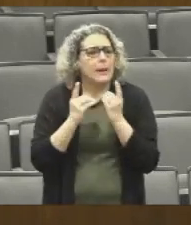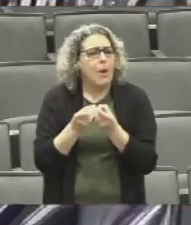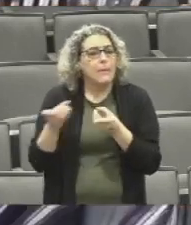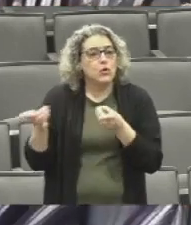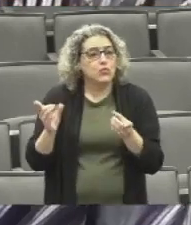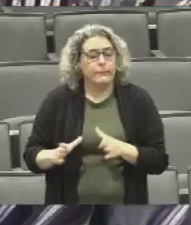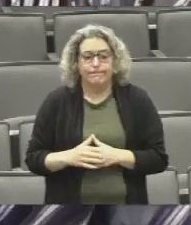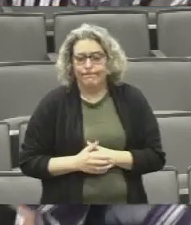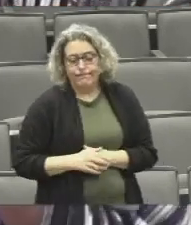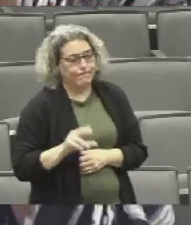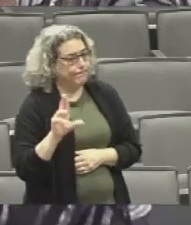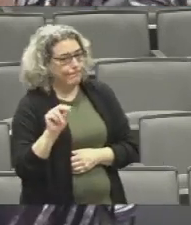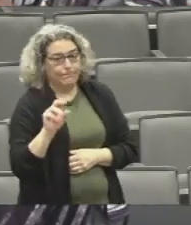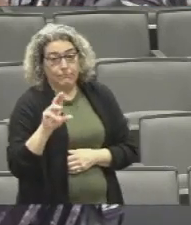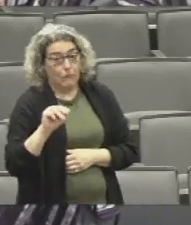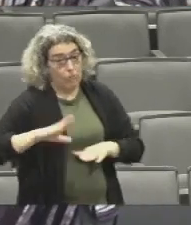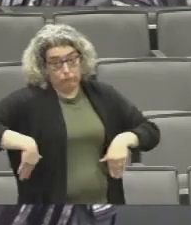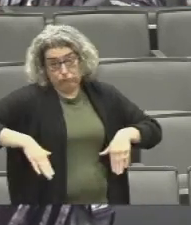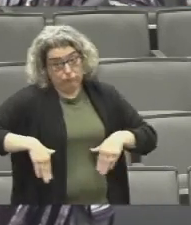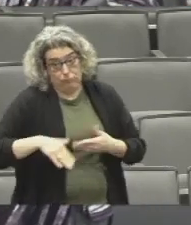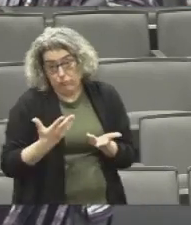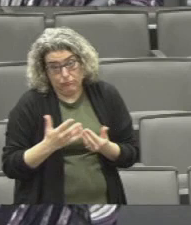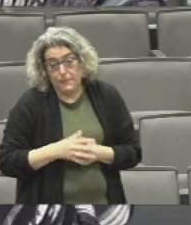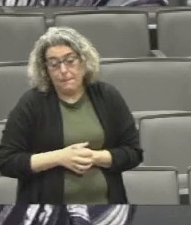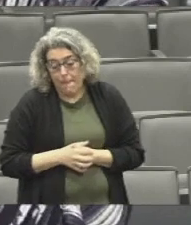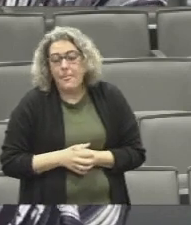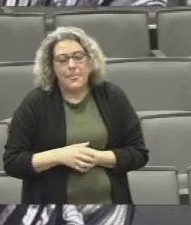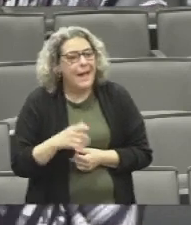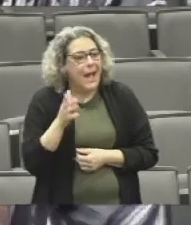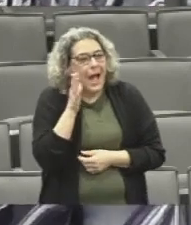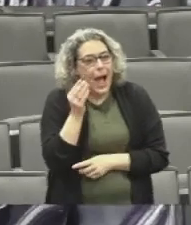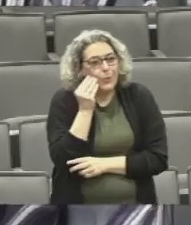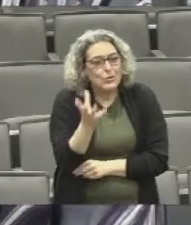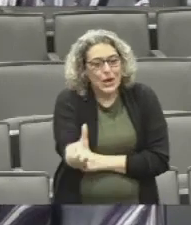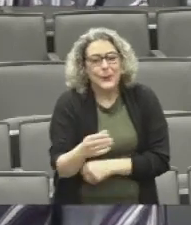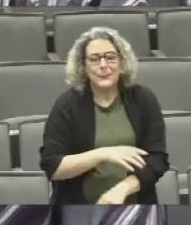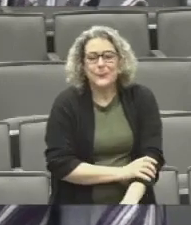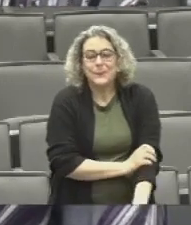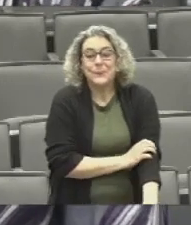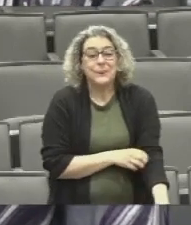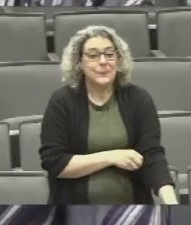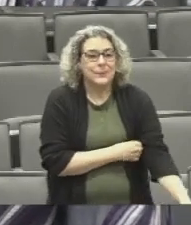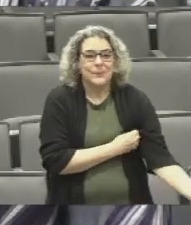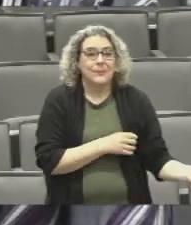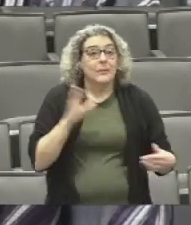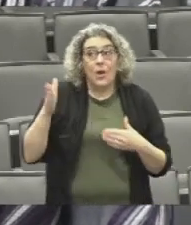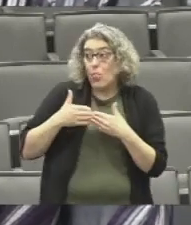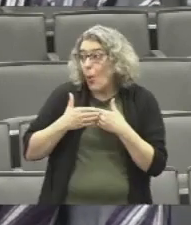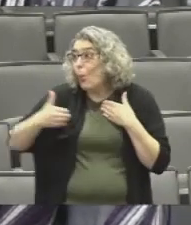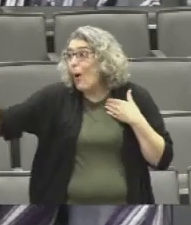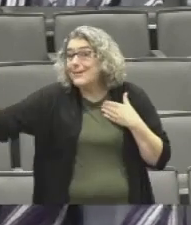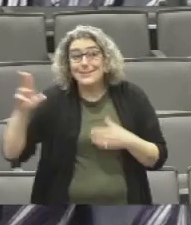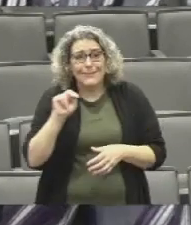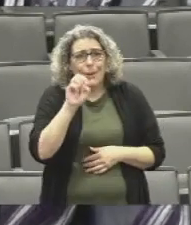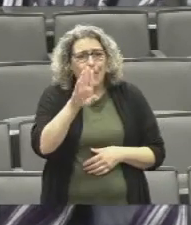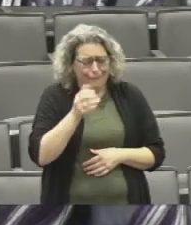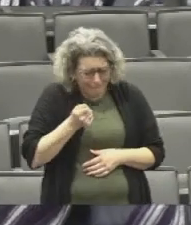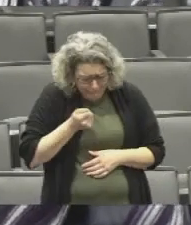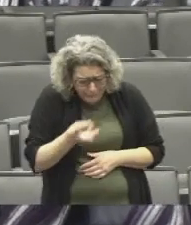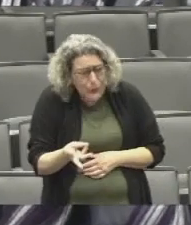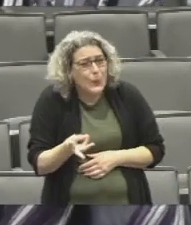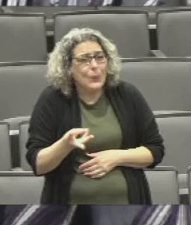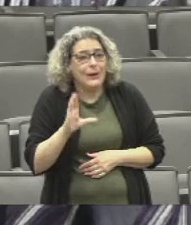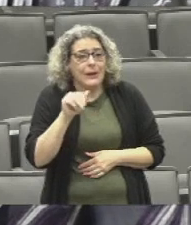not. You know, I have to share with you, out in western Nebraska, they have so few cases.